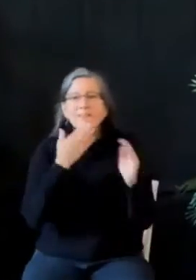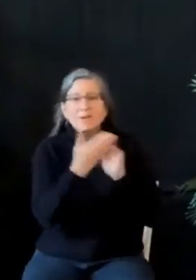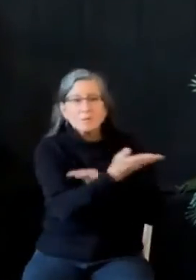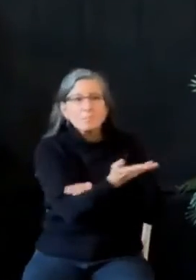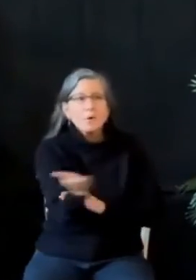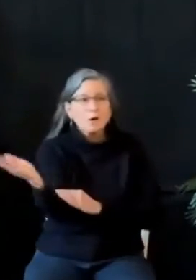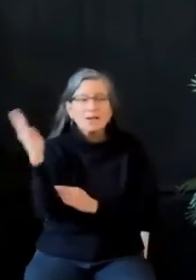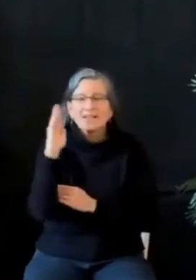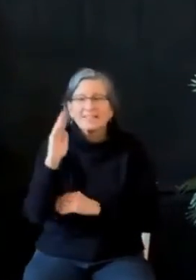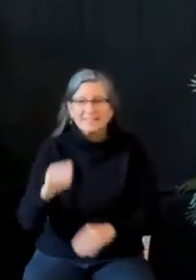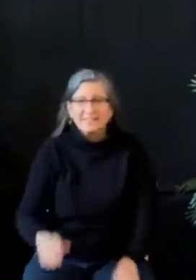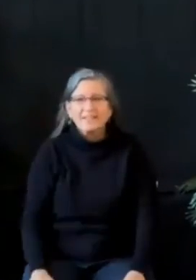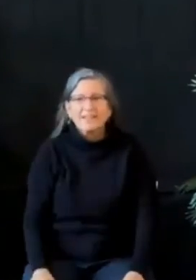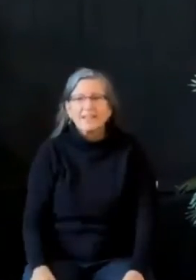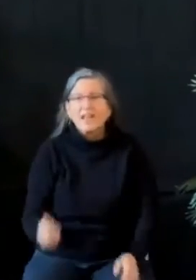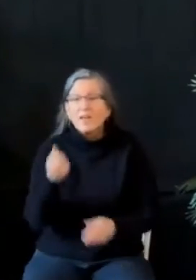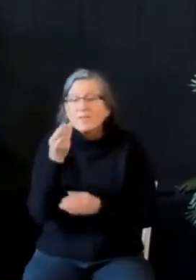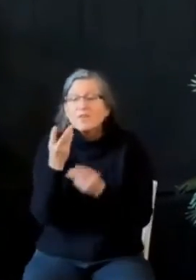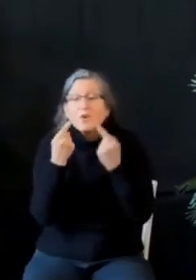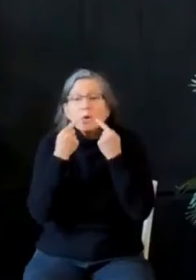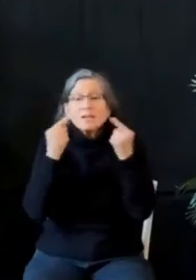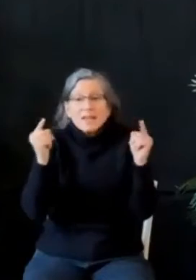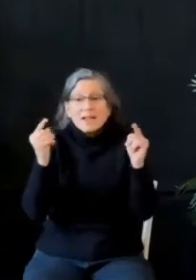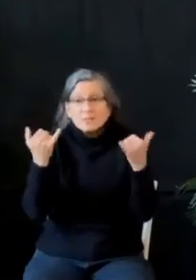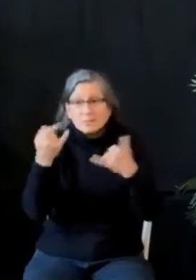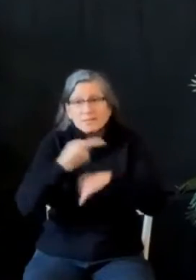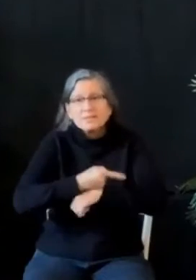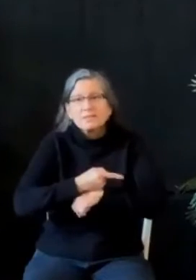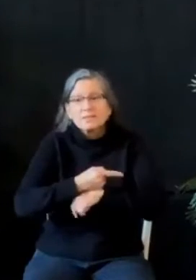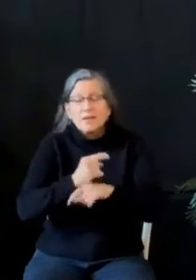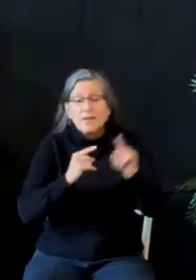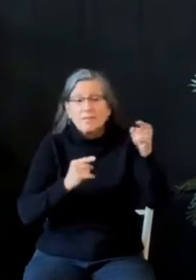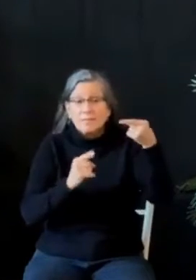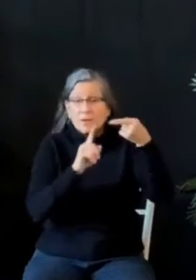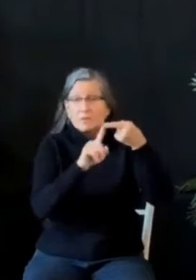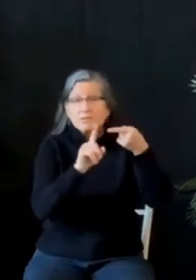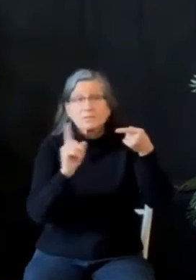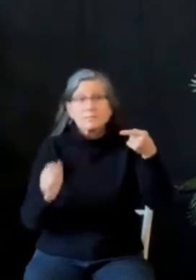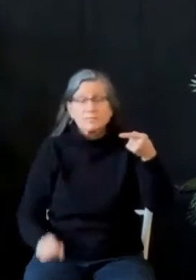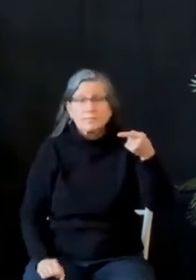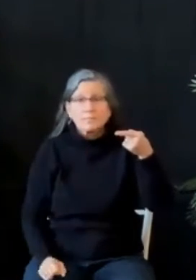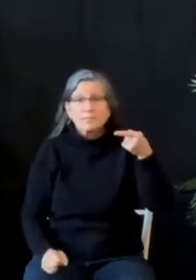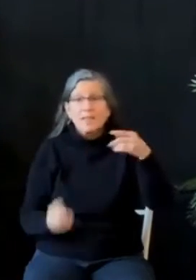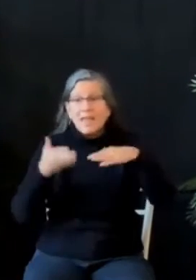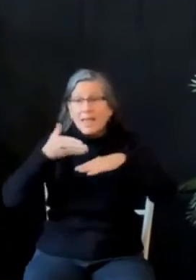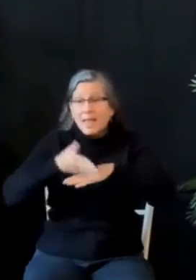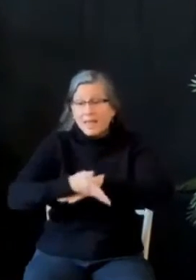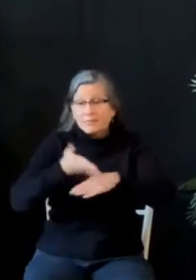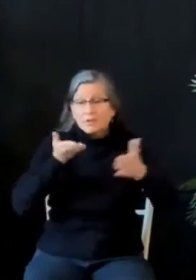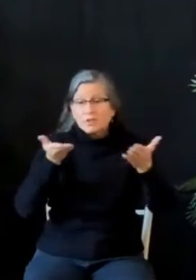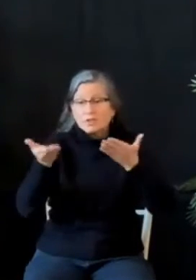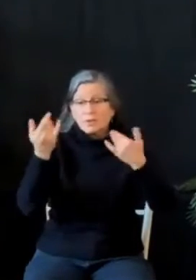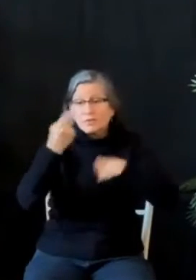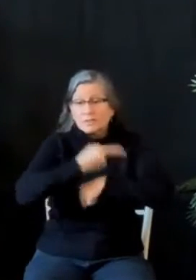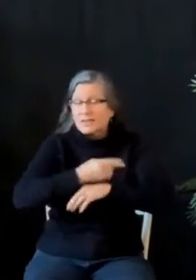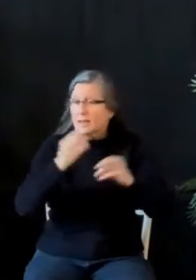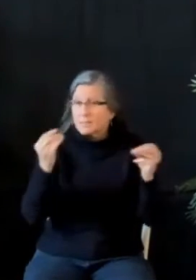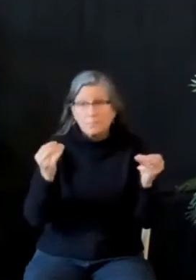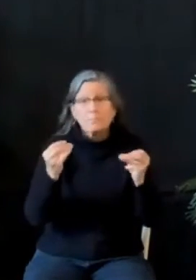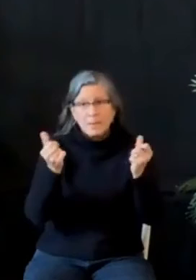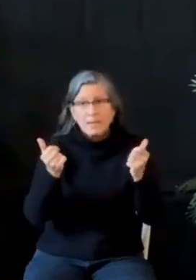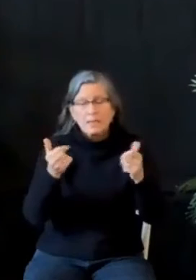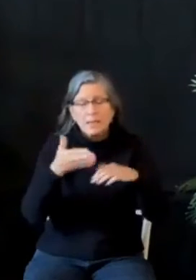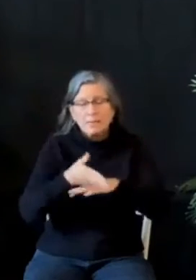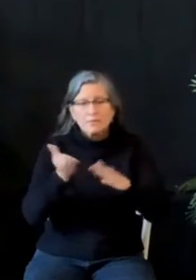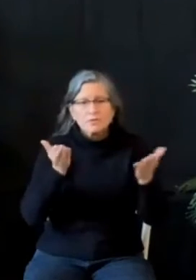Good morning. A couple of announcements for you today. The first one is, following the service today, immediately after the